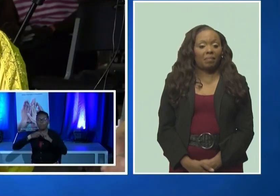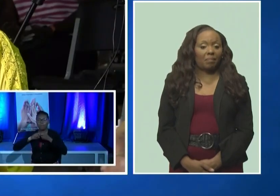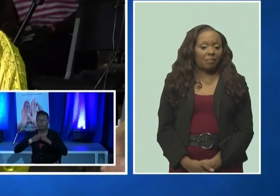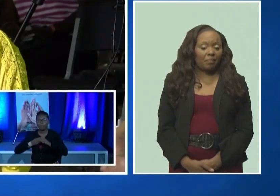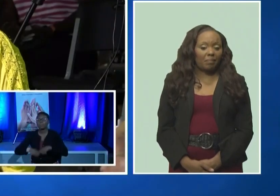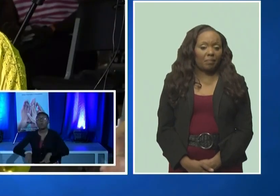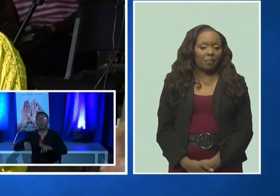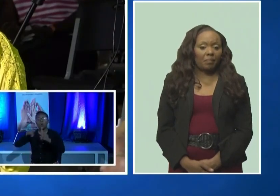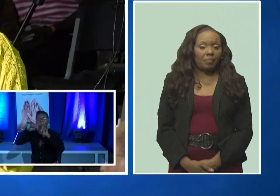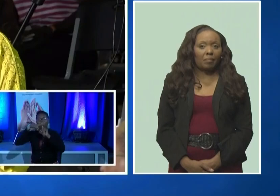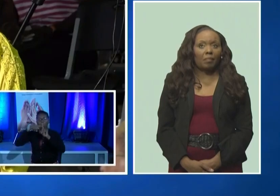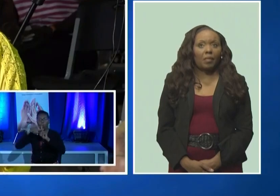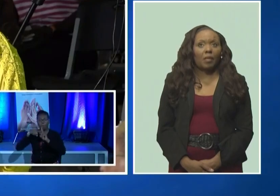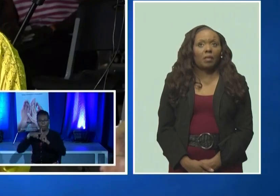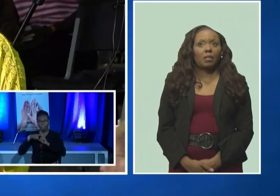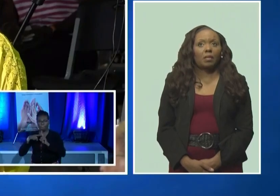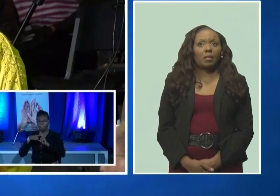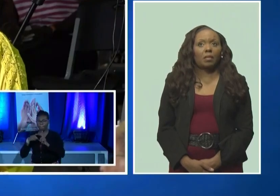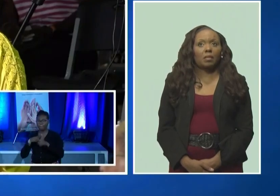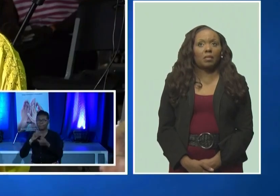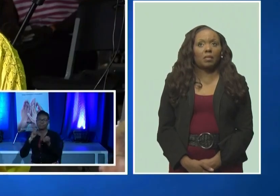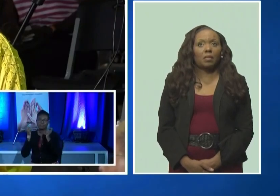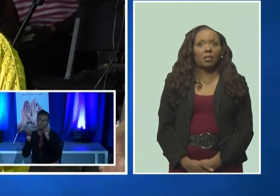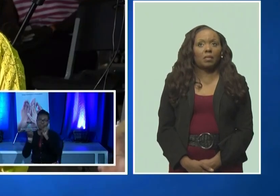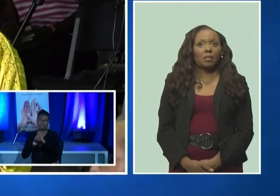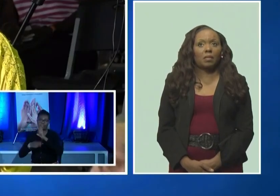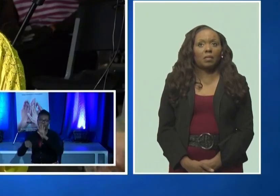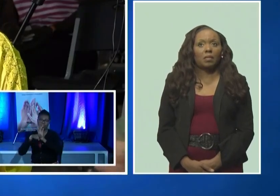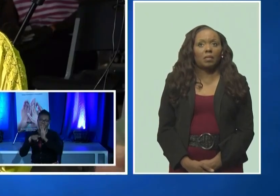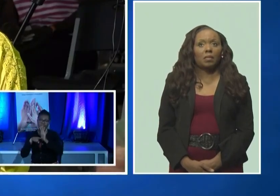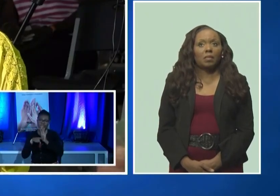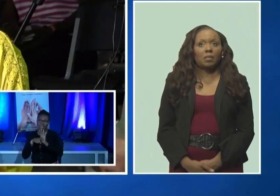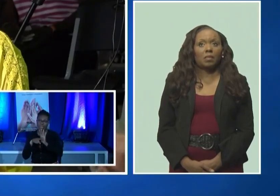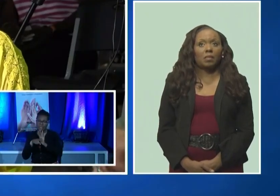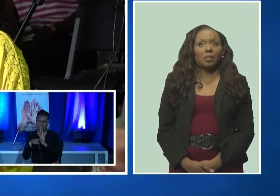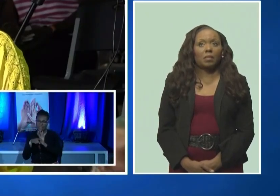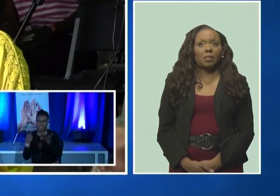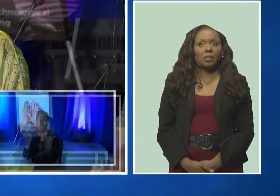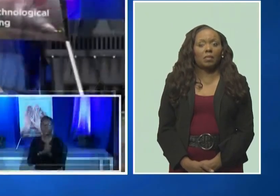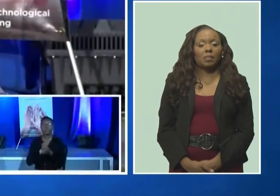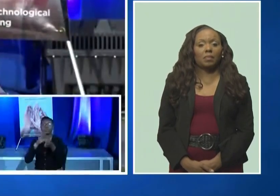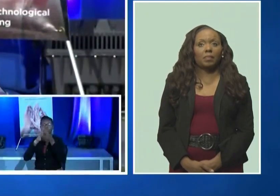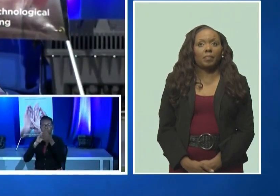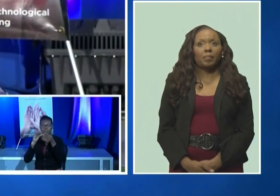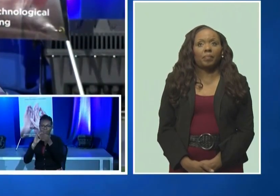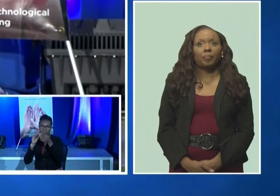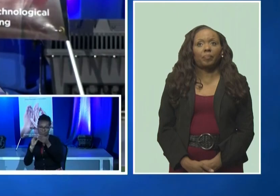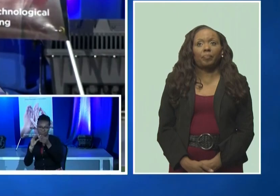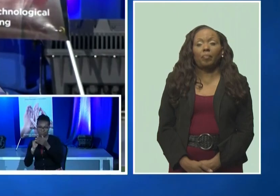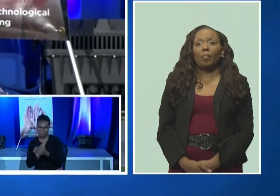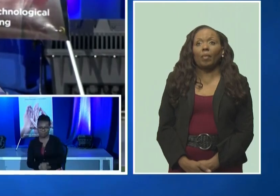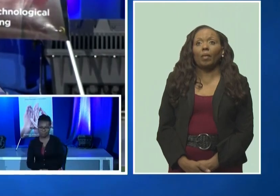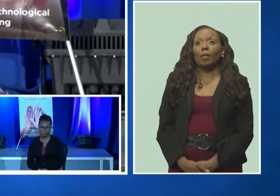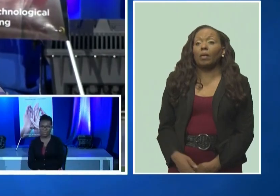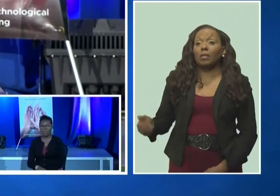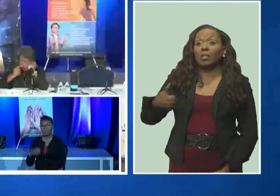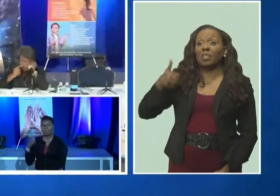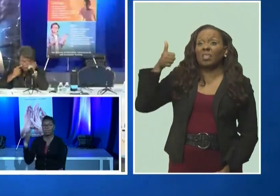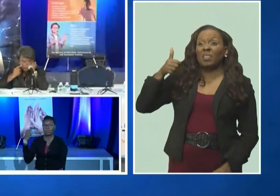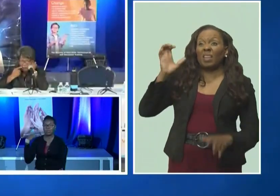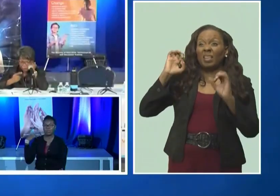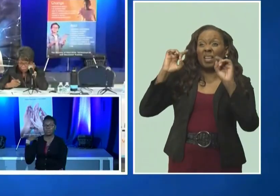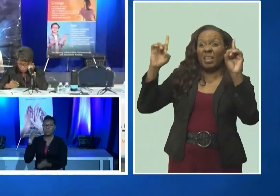positives that makes Barbados a leader in education in the region. Chief Education Officer Ramona Archer